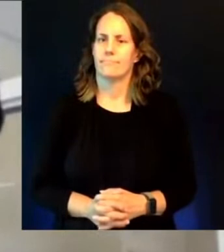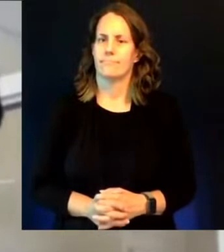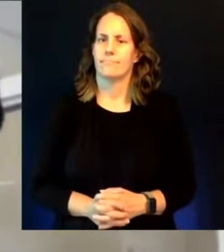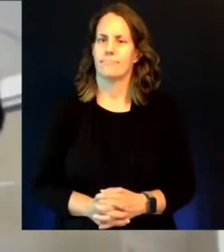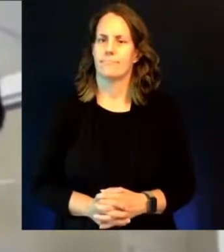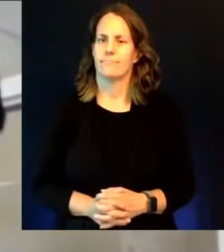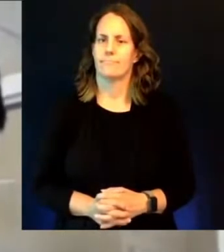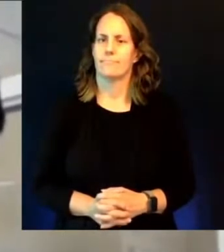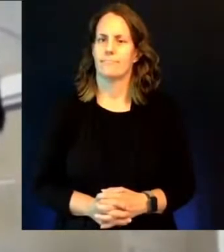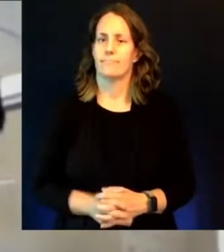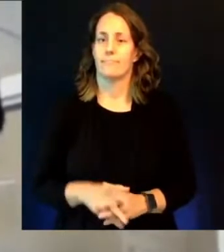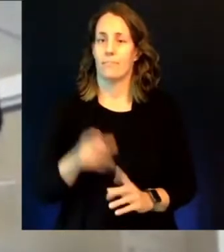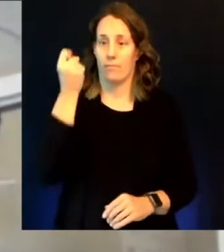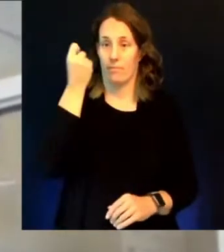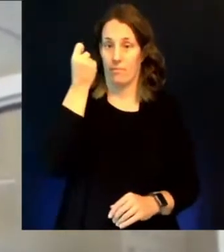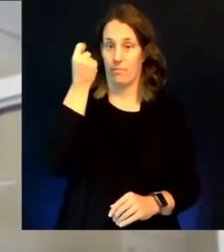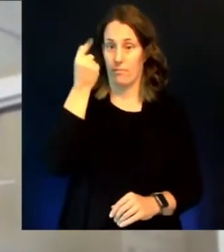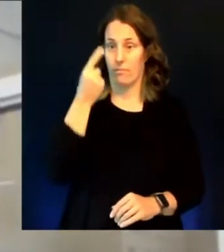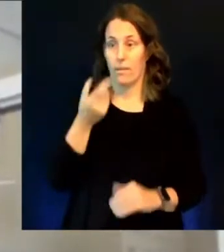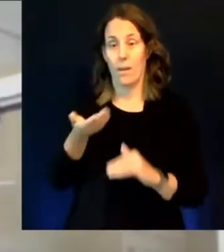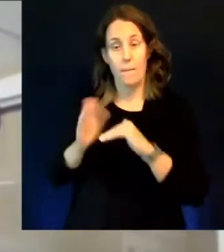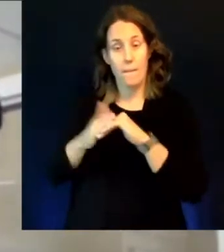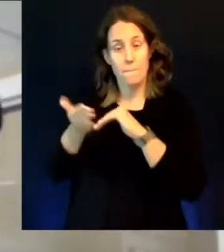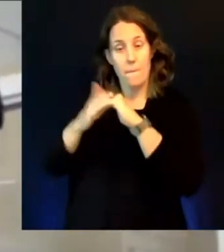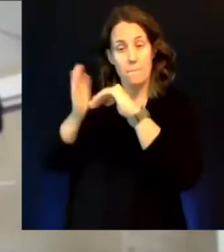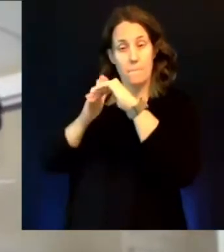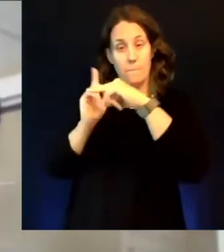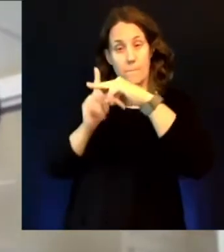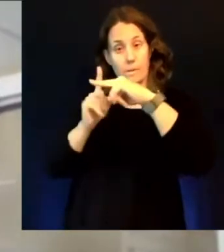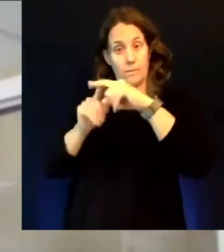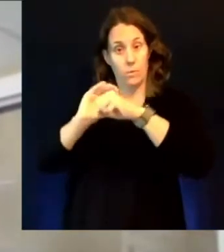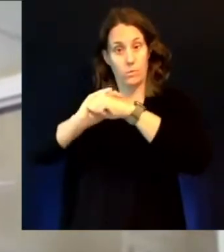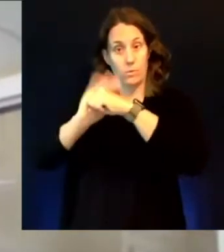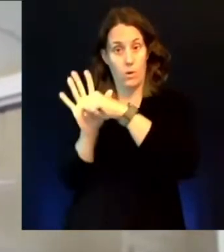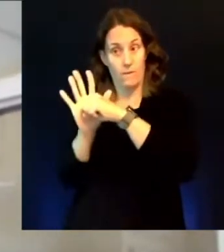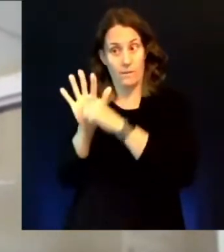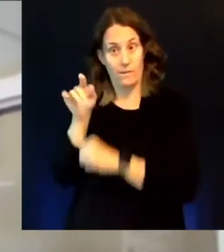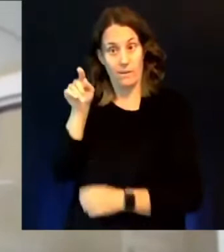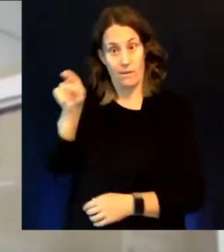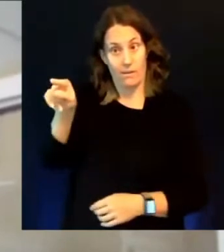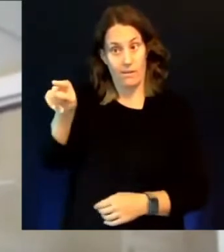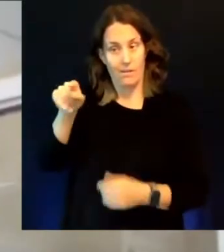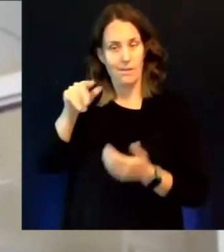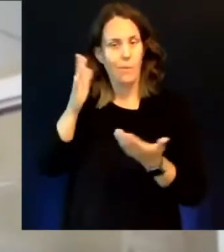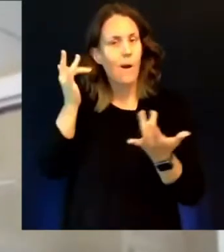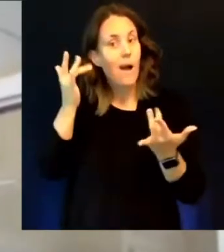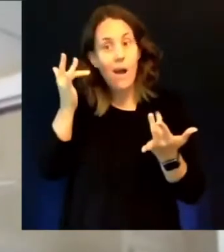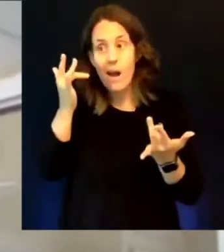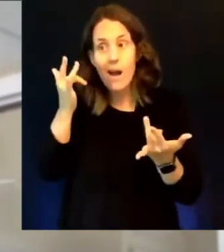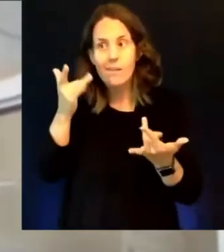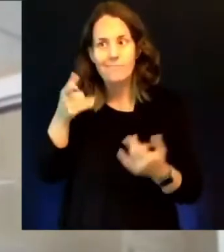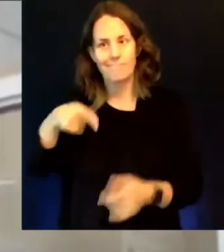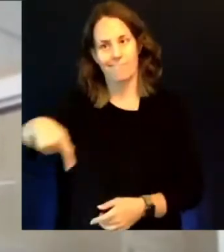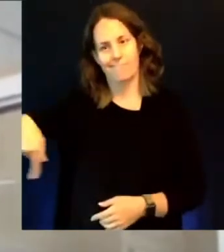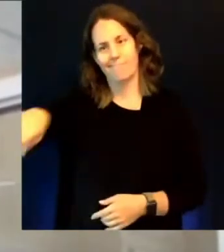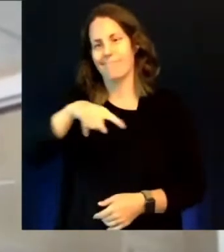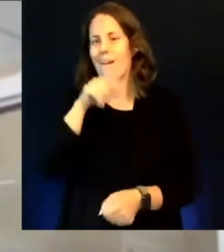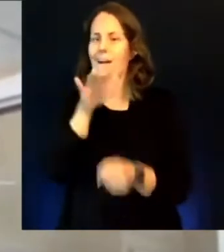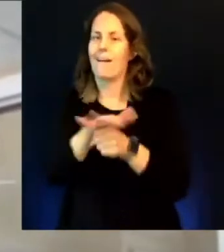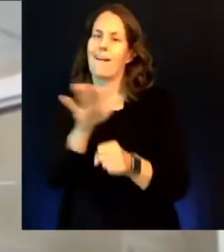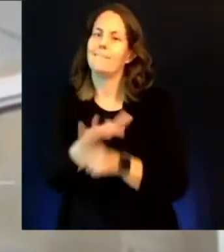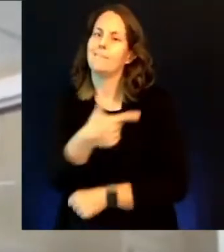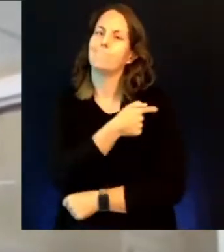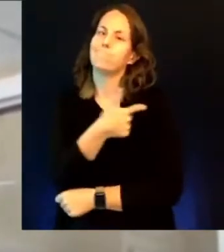people. So it's the Delta variant being more transmission changes the game in a number of ways, as you